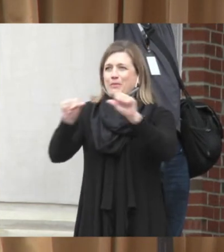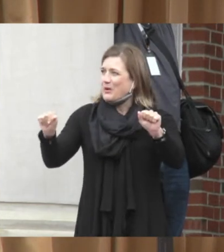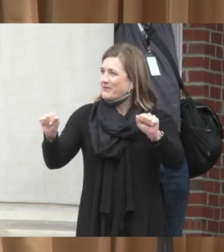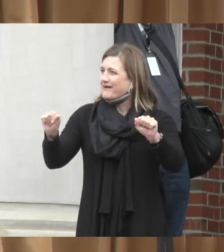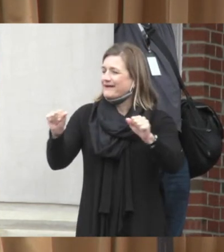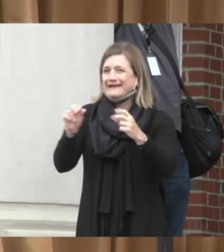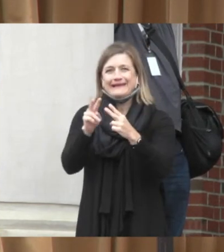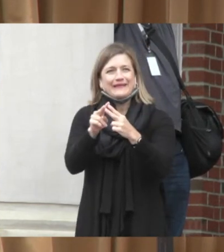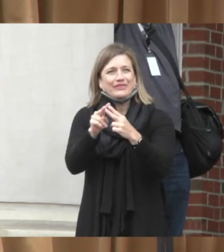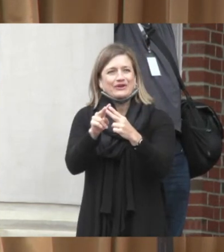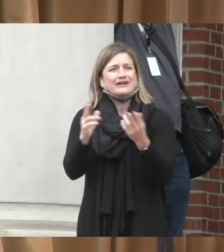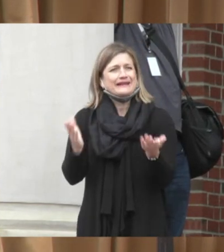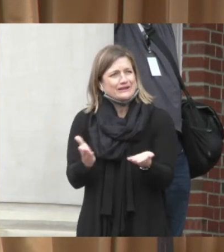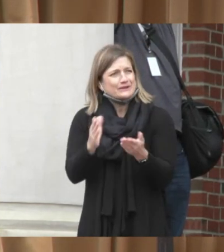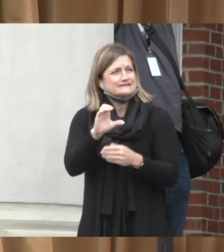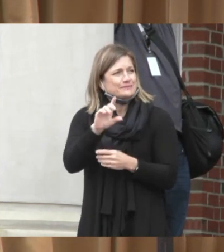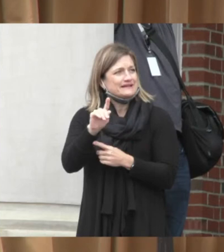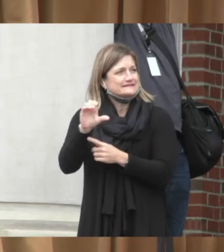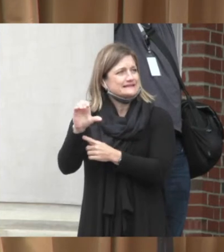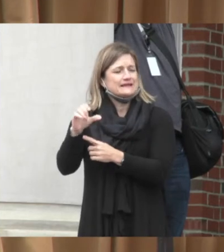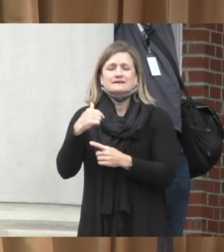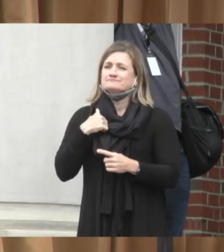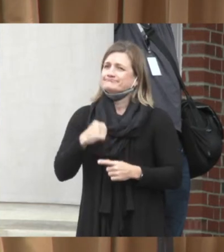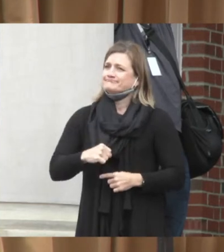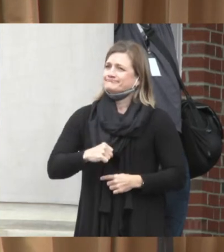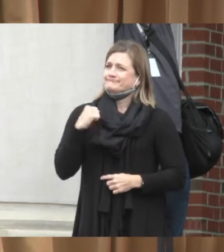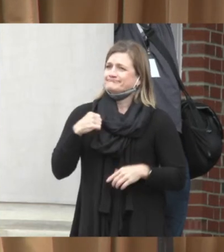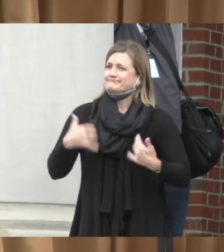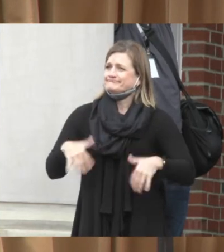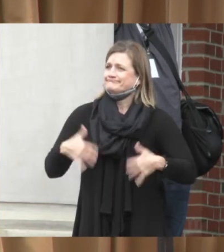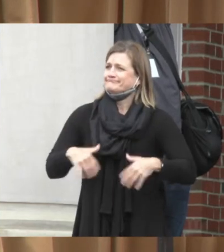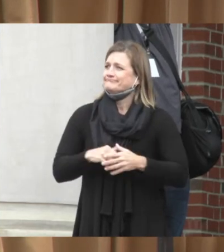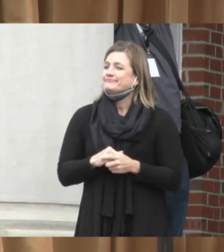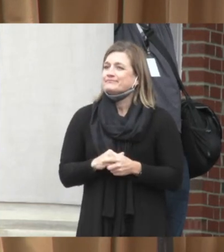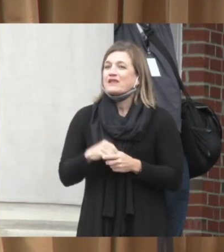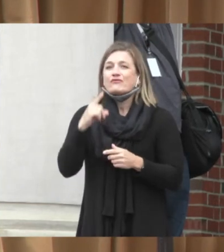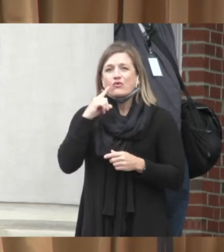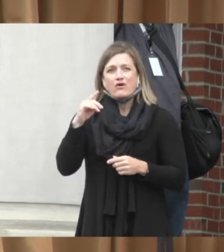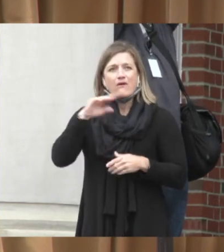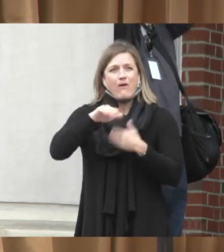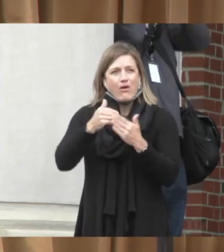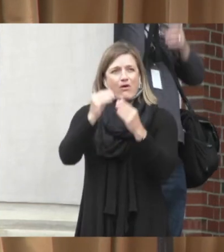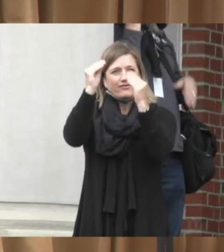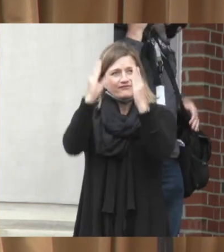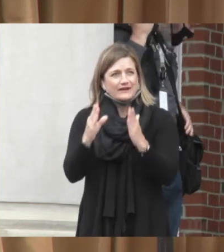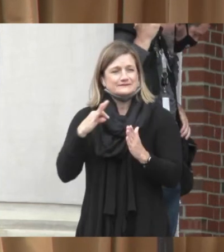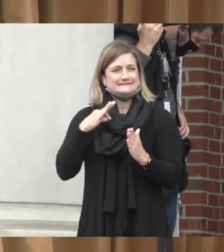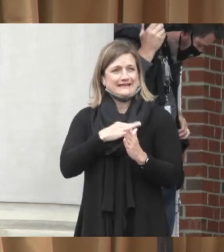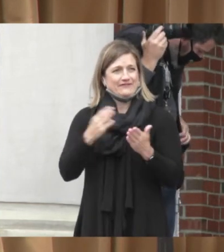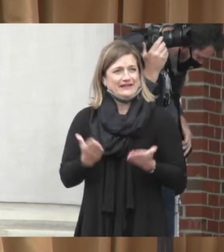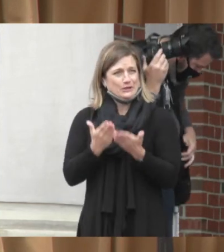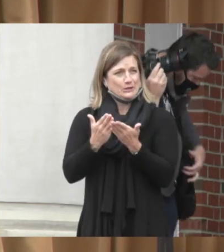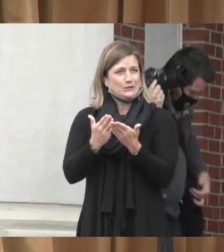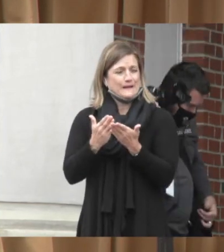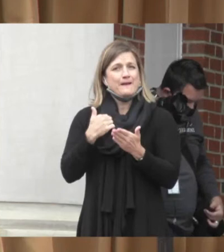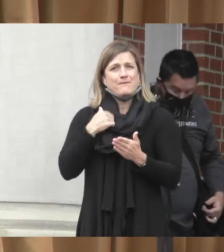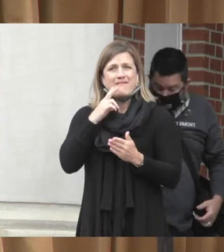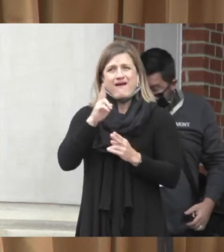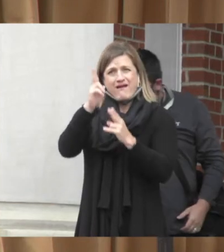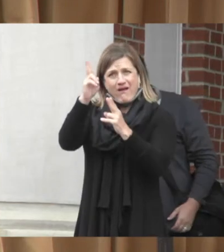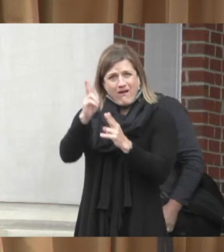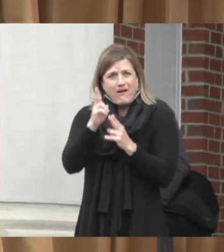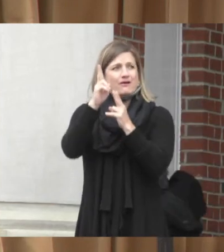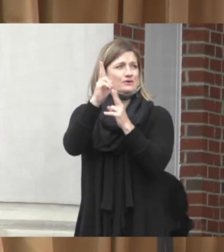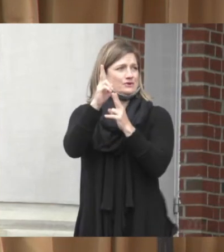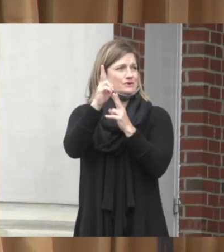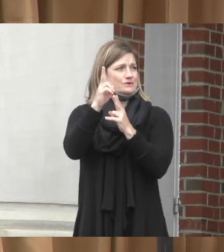Community College. I could not be more proud. On behalf of the faculty and staff of Central Piedmont, it is really my distinct honor